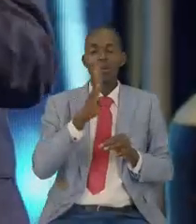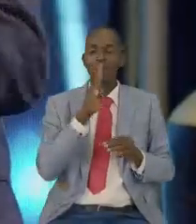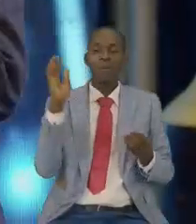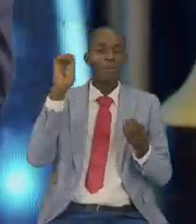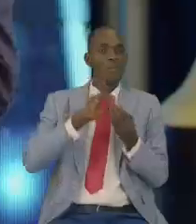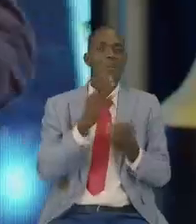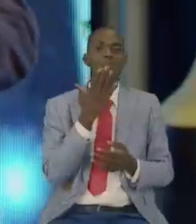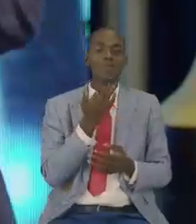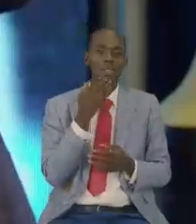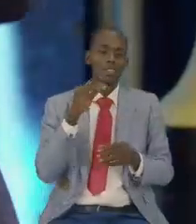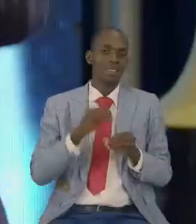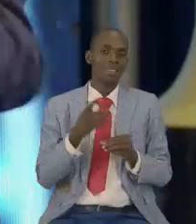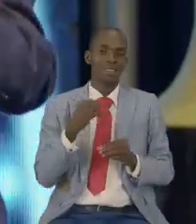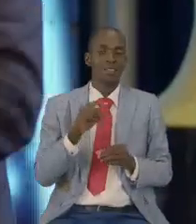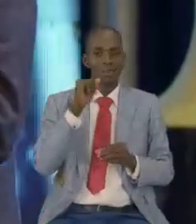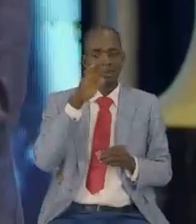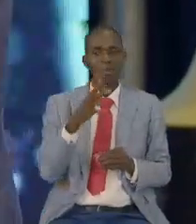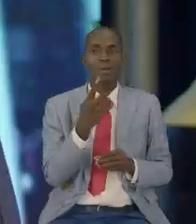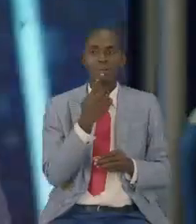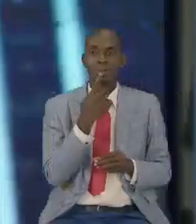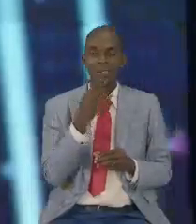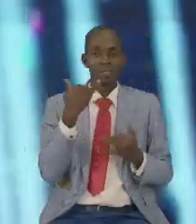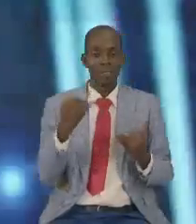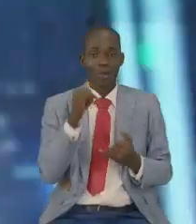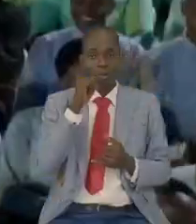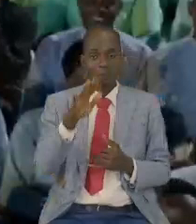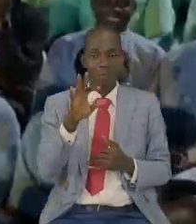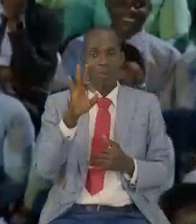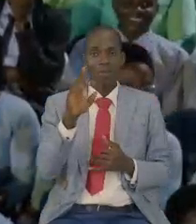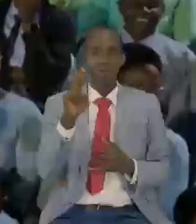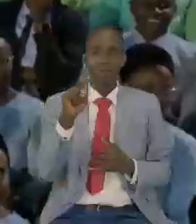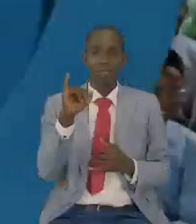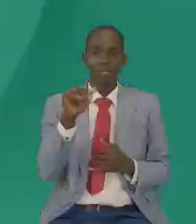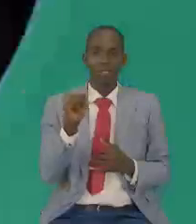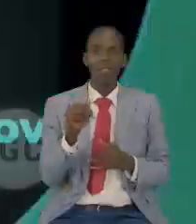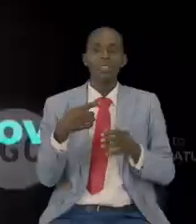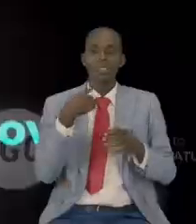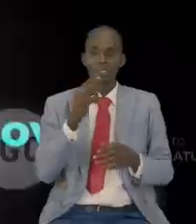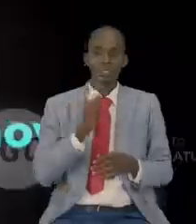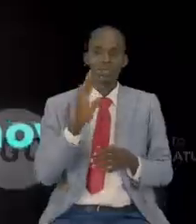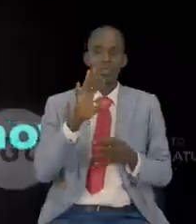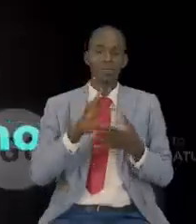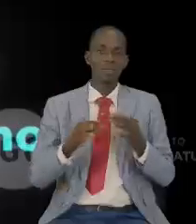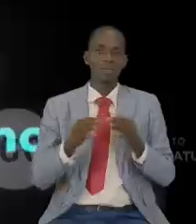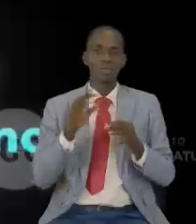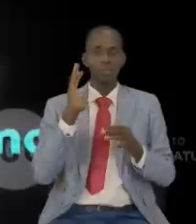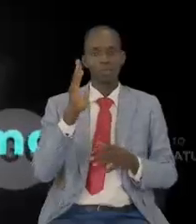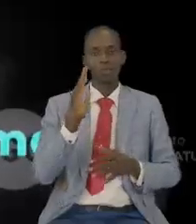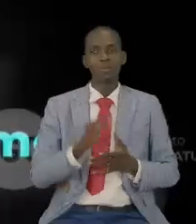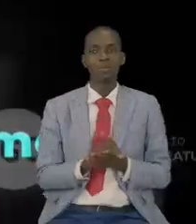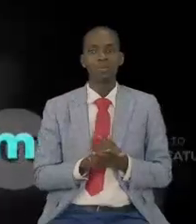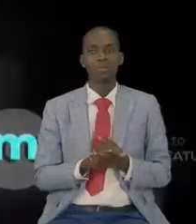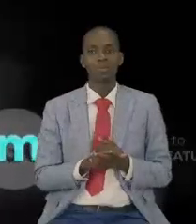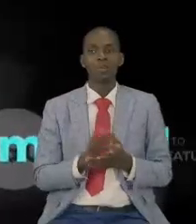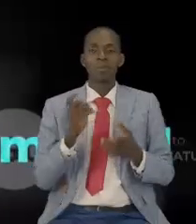you have the chance. Tell us your testimony. I want to thank God that God